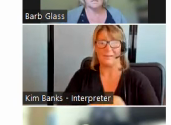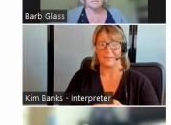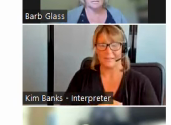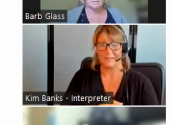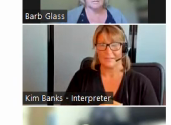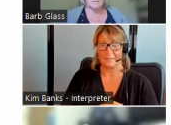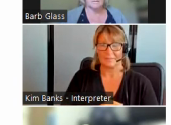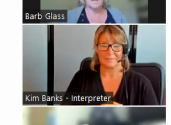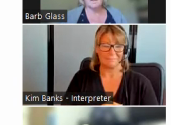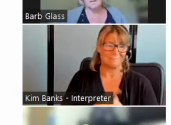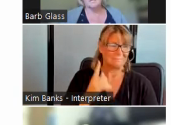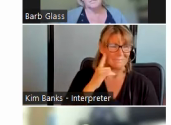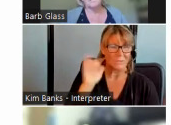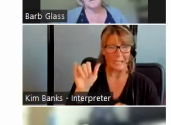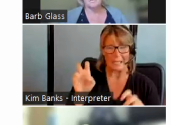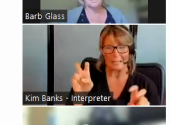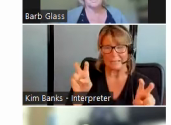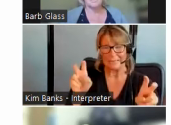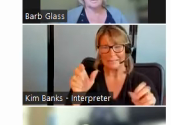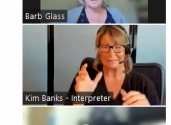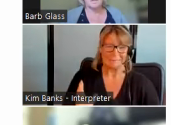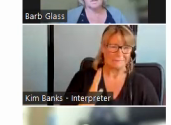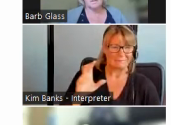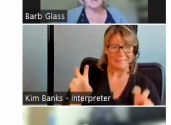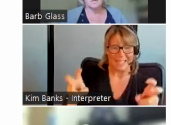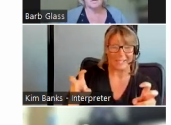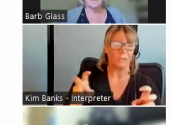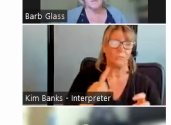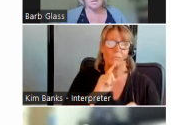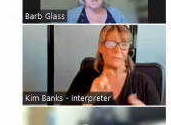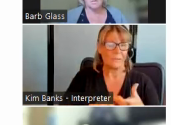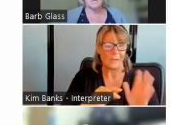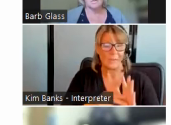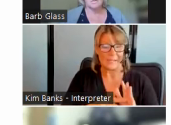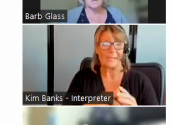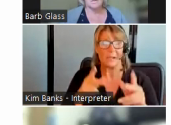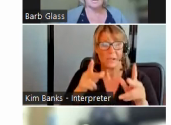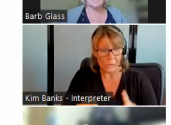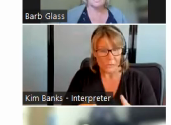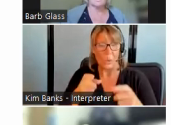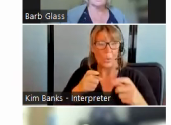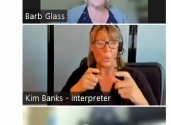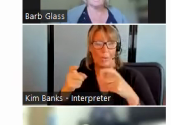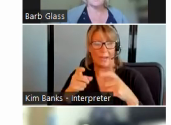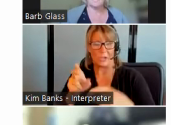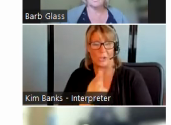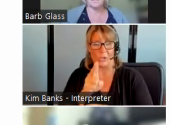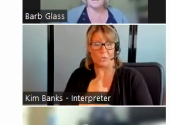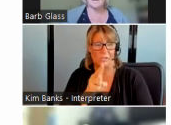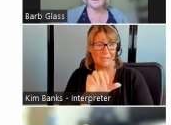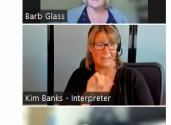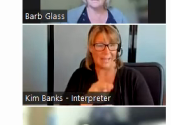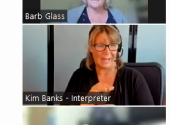a big title, but it's really just the person, as I said, who manages the users of CAMS in